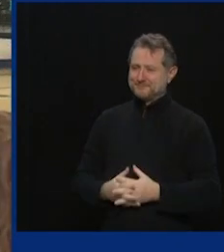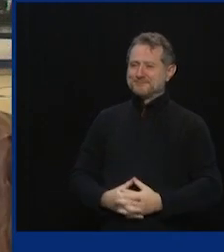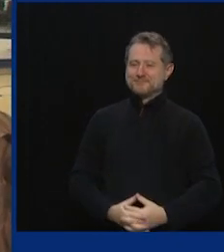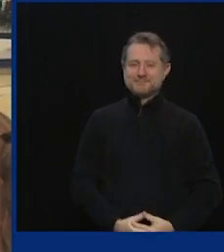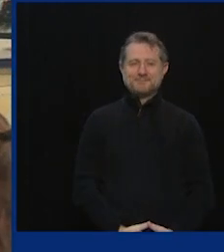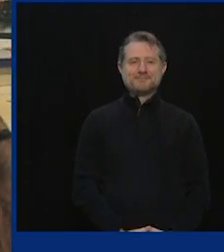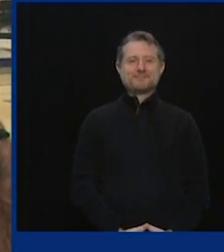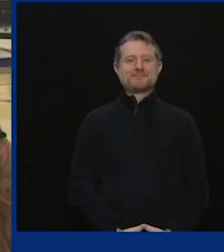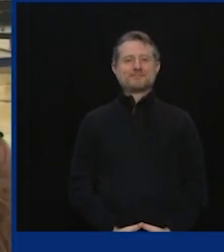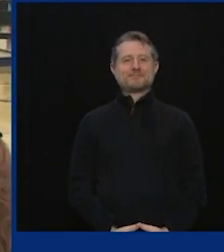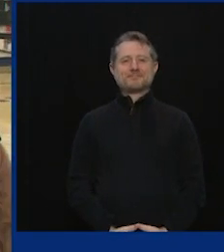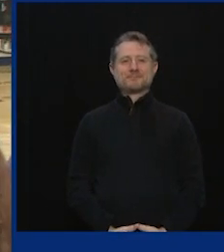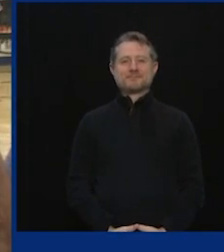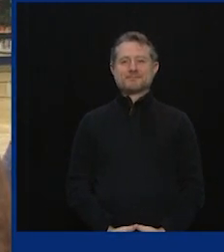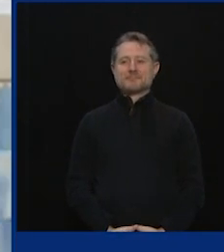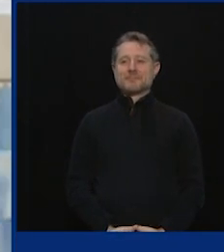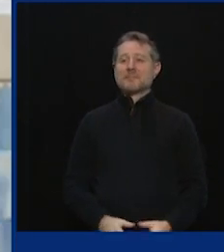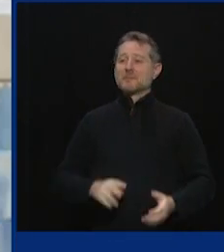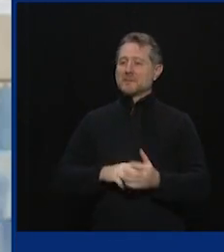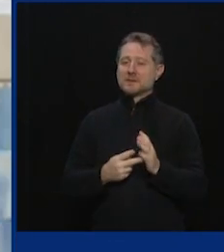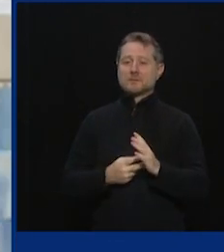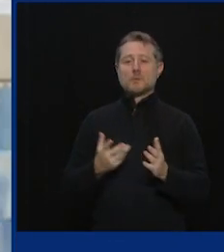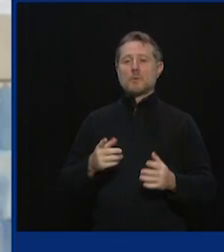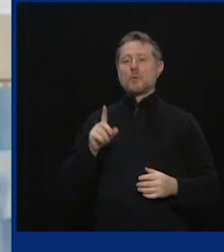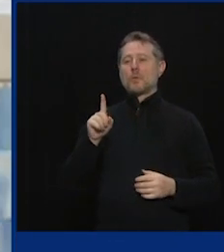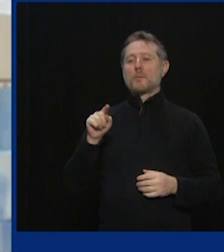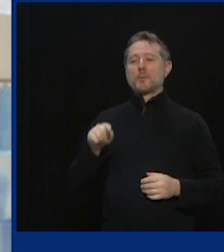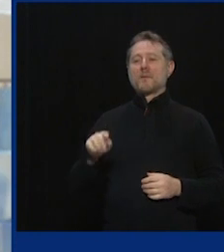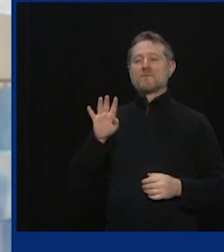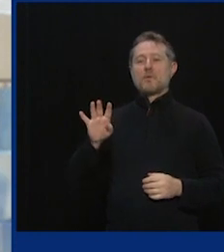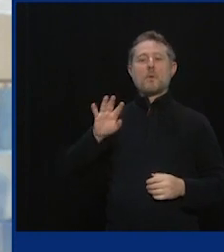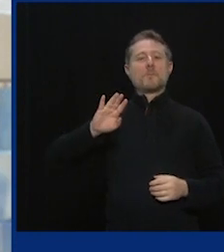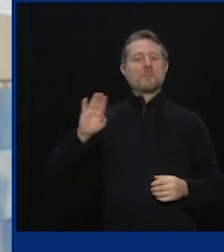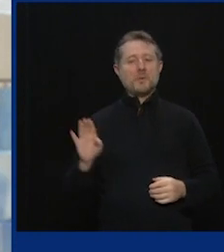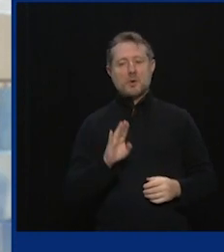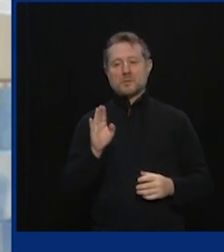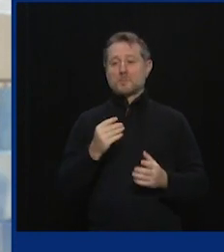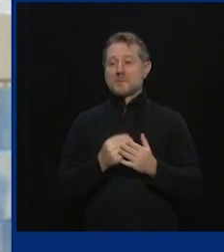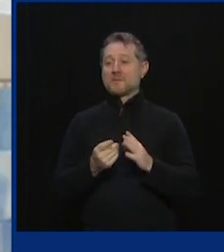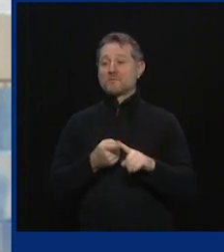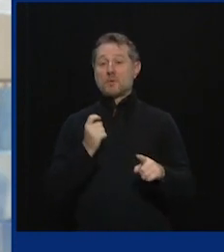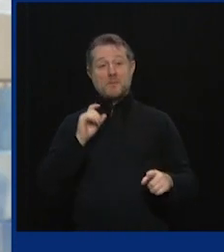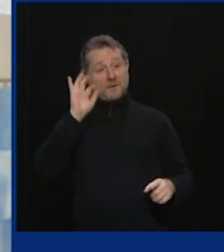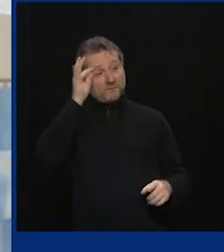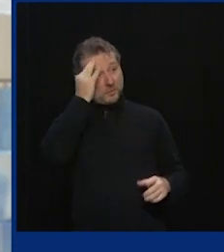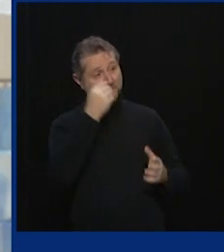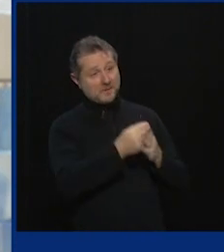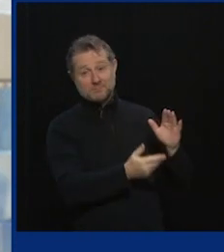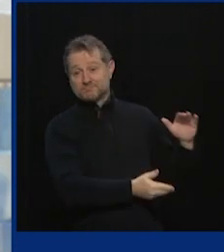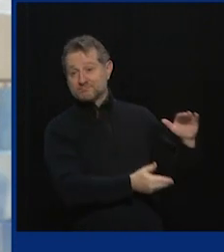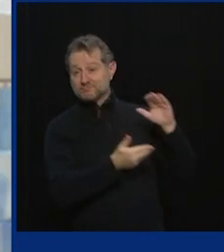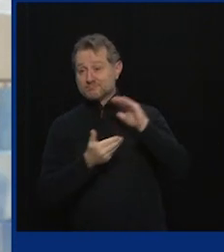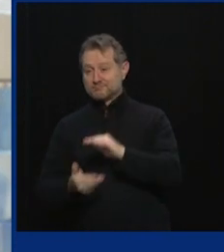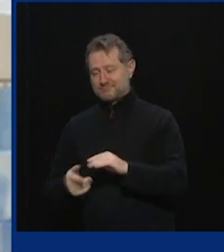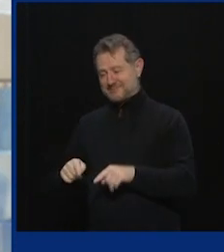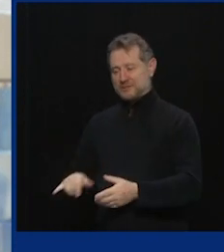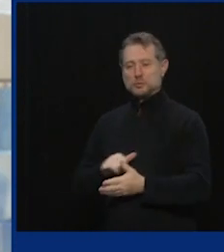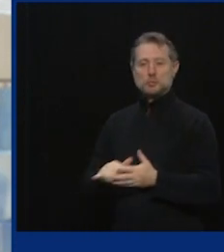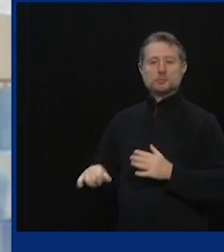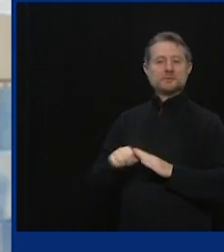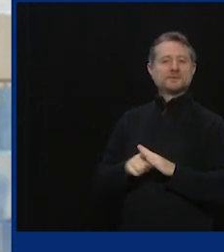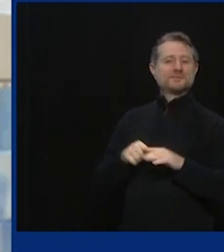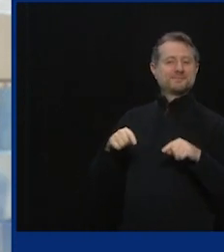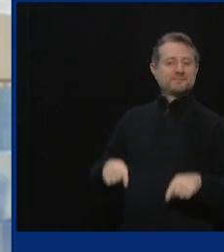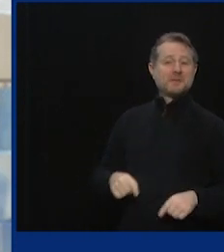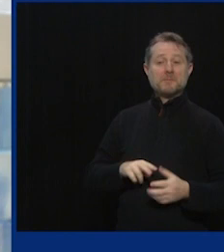That'll bring an additional $1.4 billion from federal funding to New Yorkers. So we are going to allow our